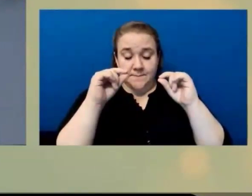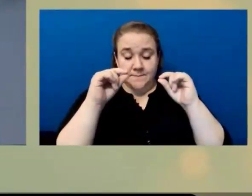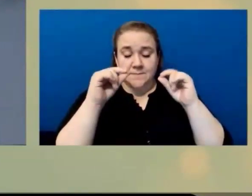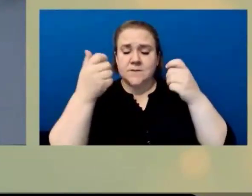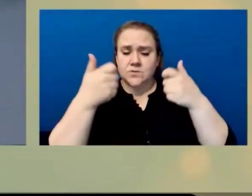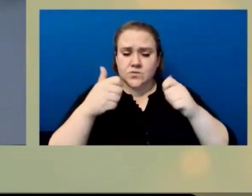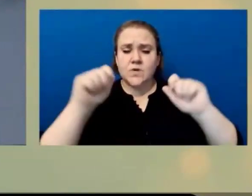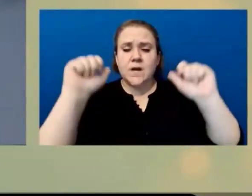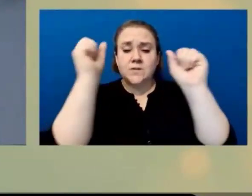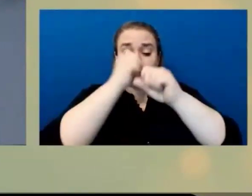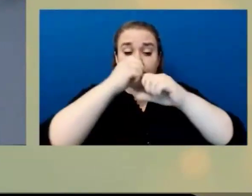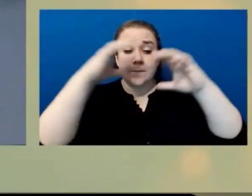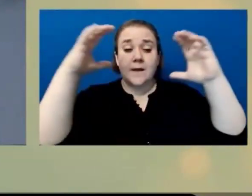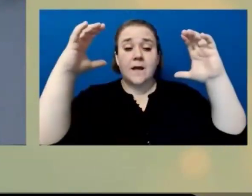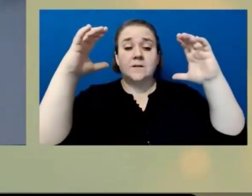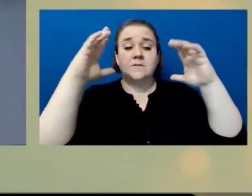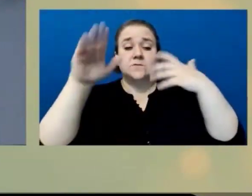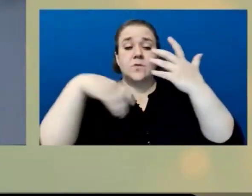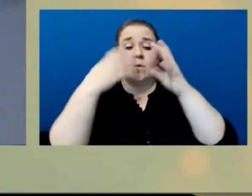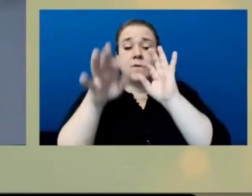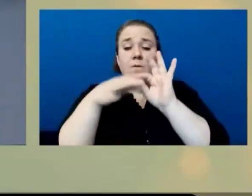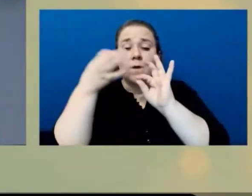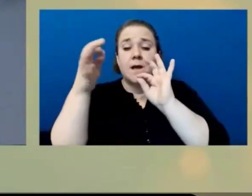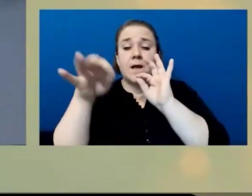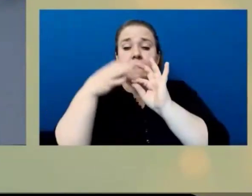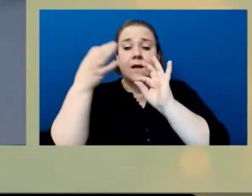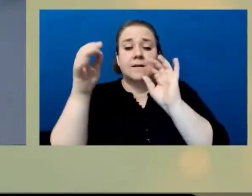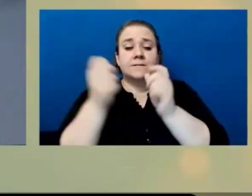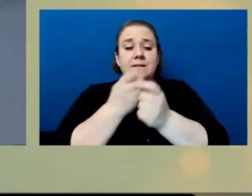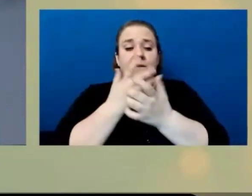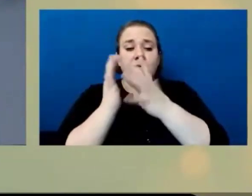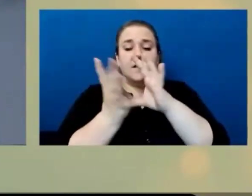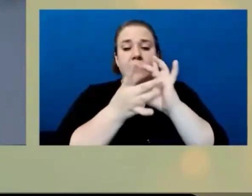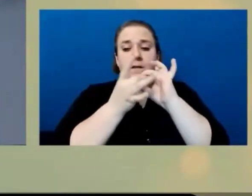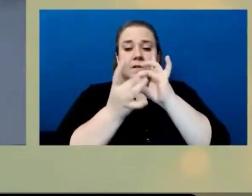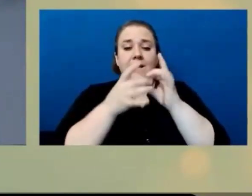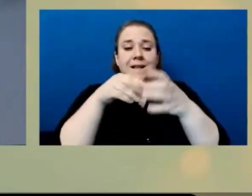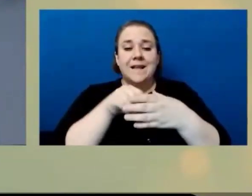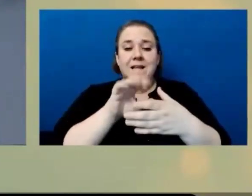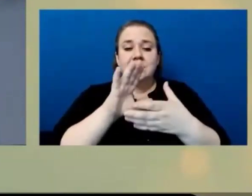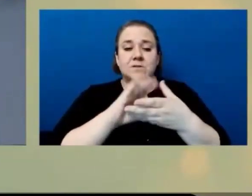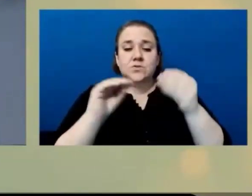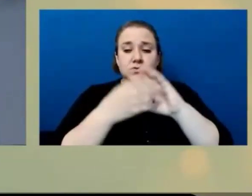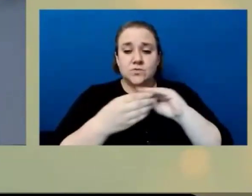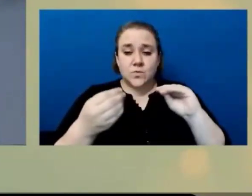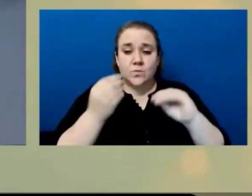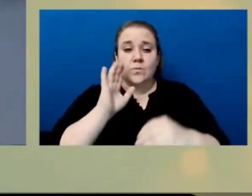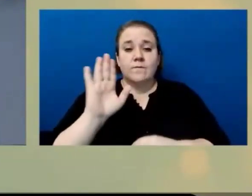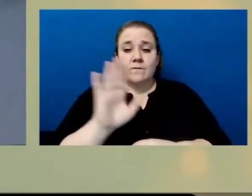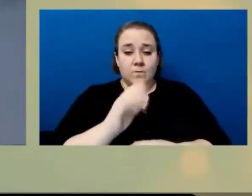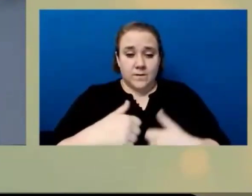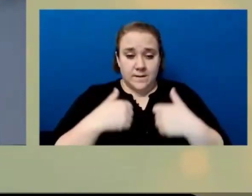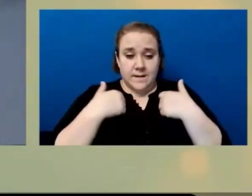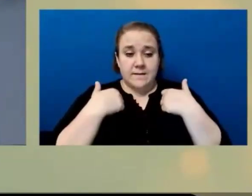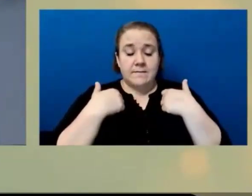and try to imagine the threads that are being woven into this story of your life.